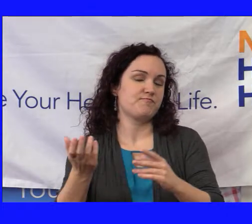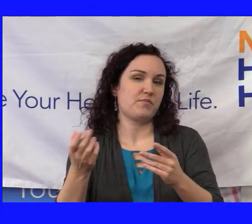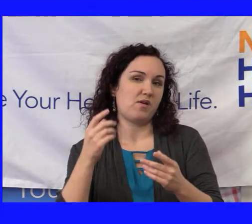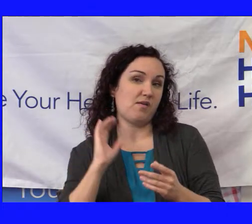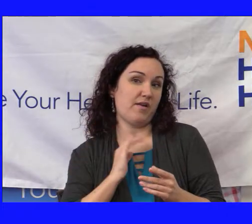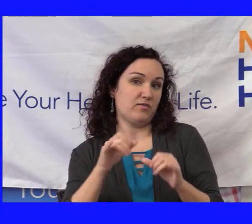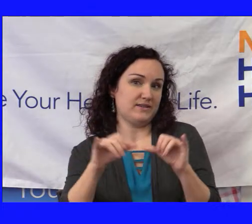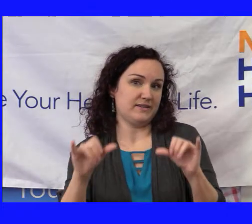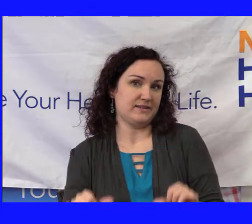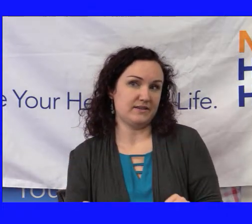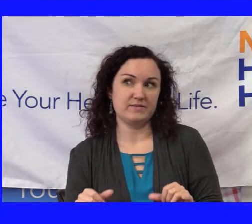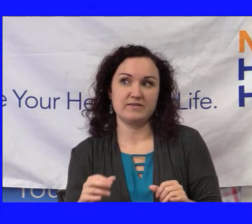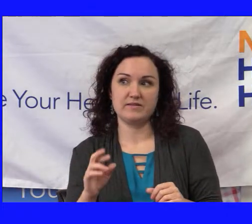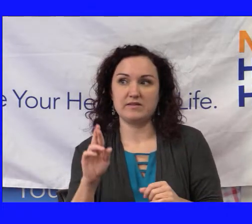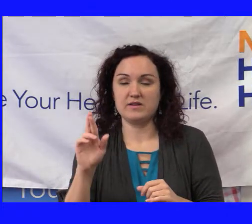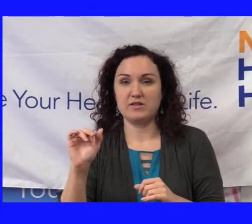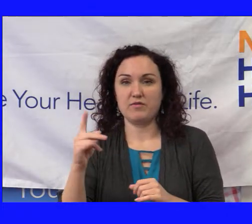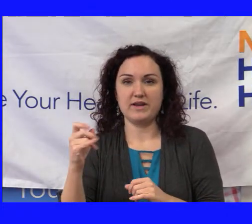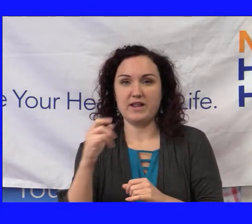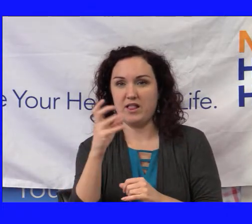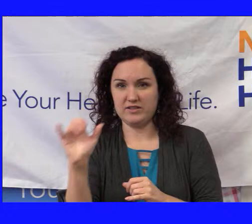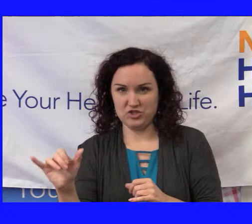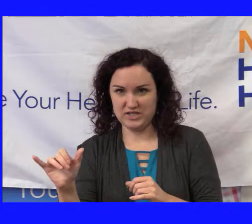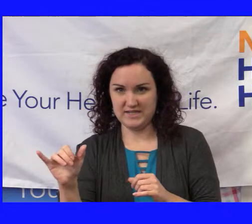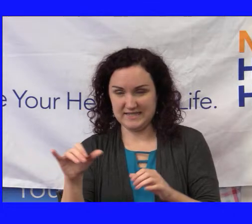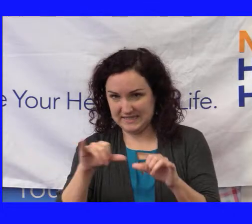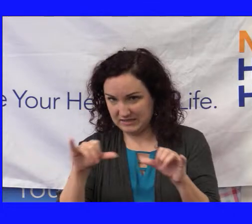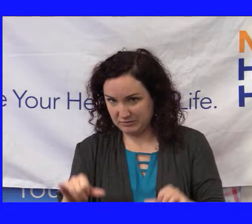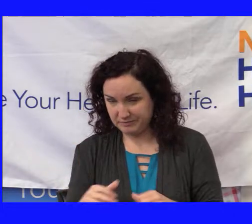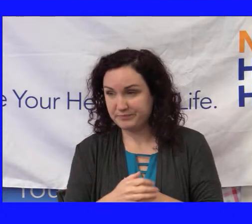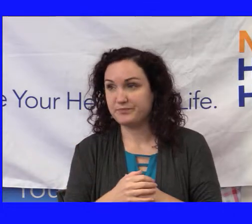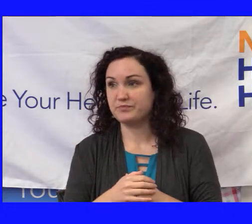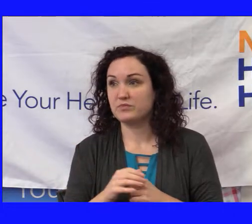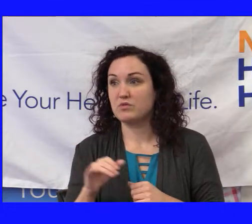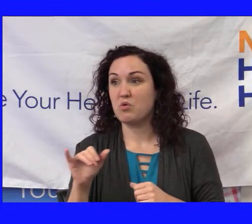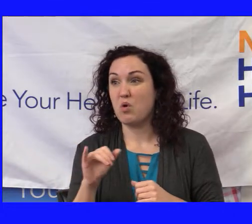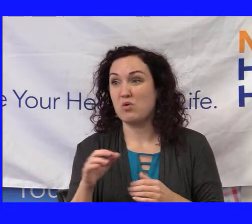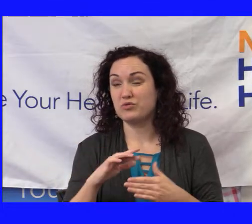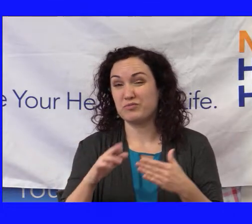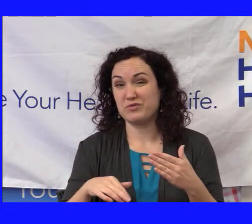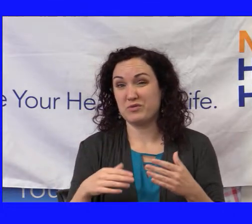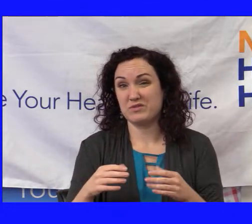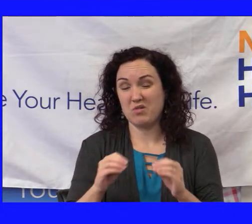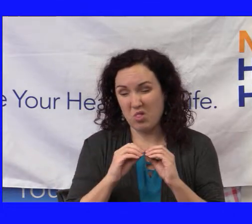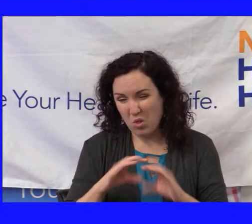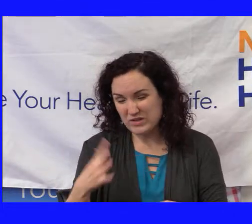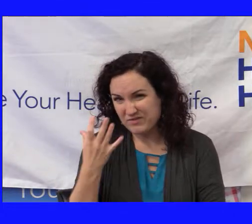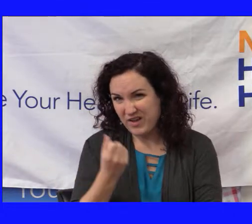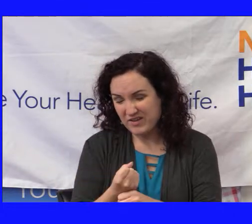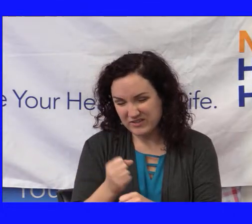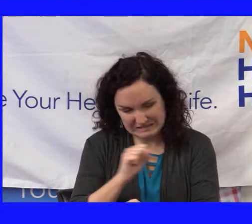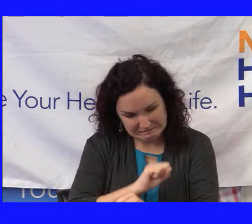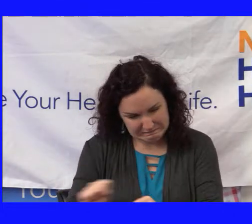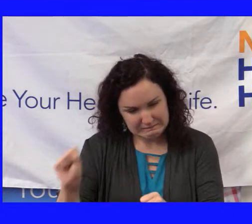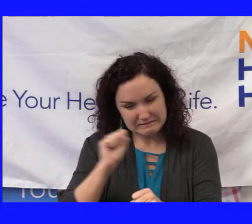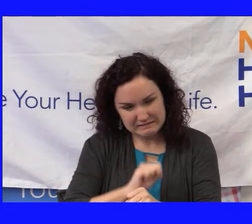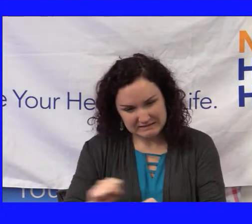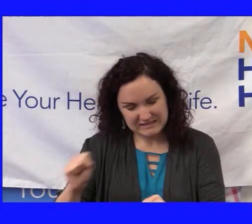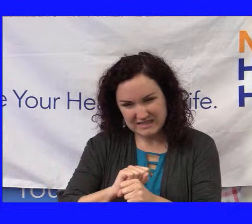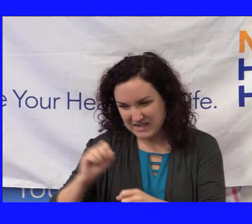radiology universal imaging sphere. It would also result in the loss of 5 years' worth of labor